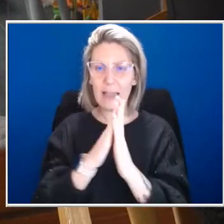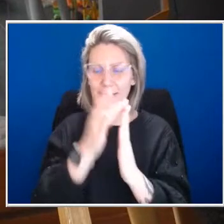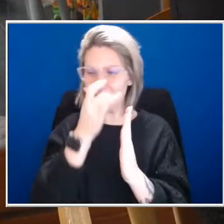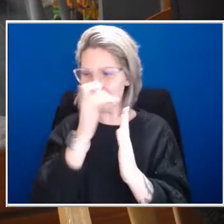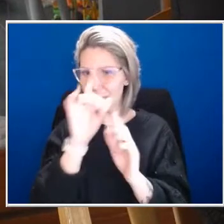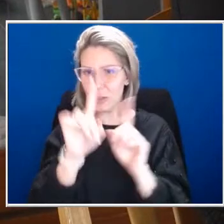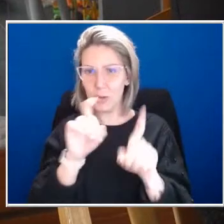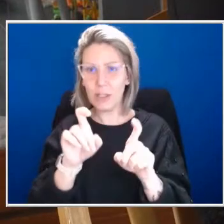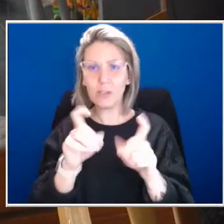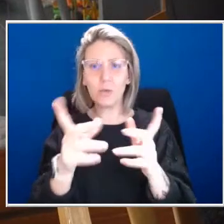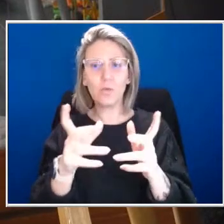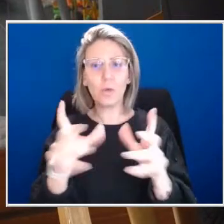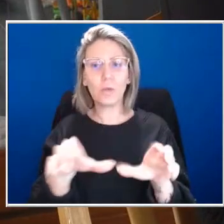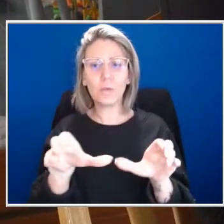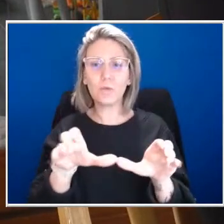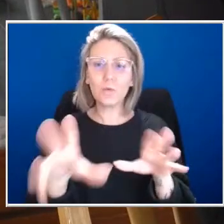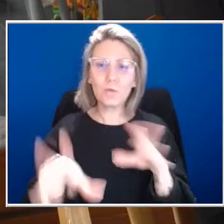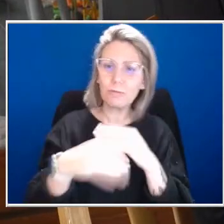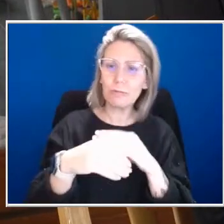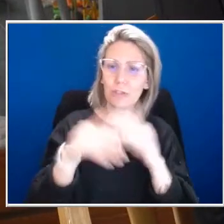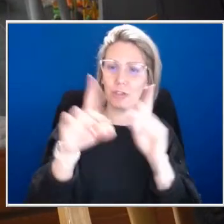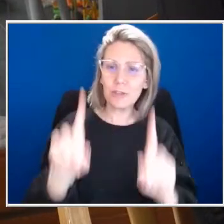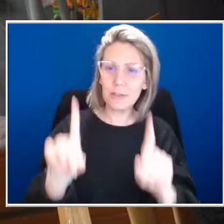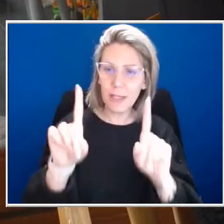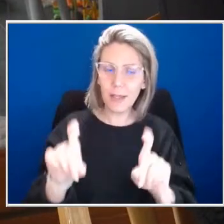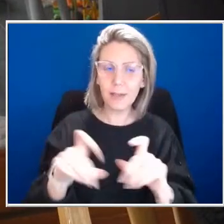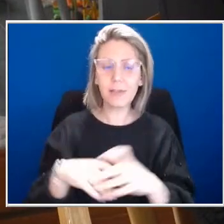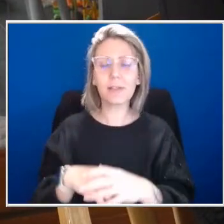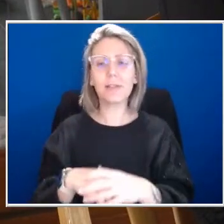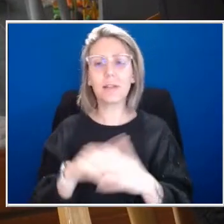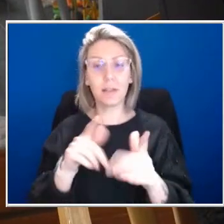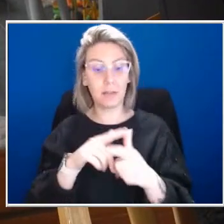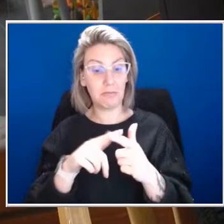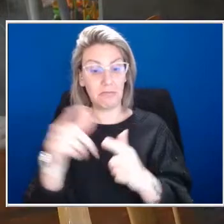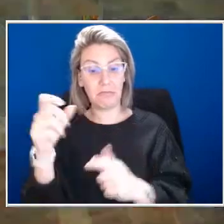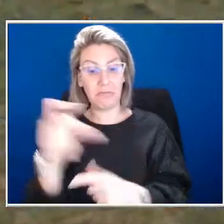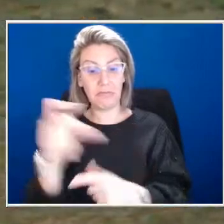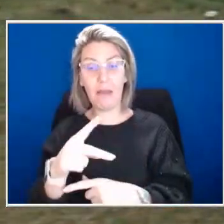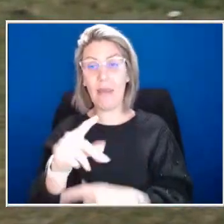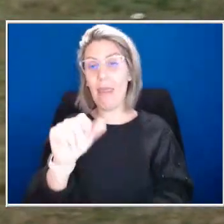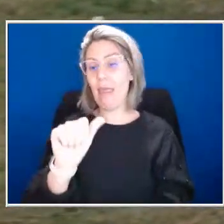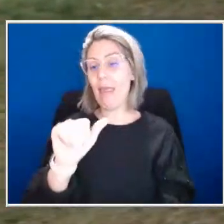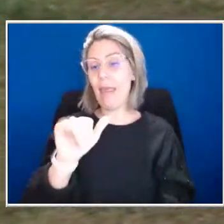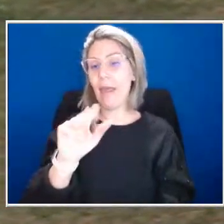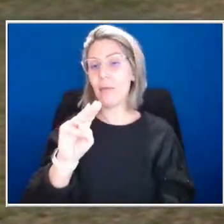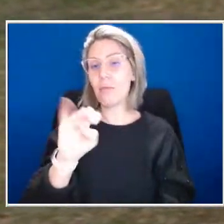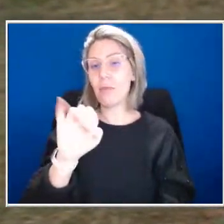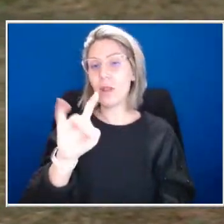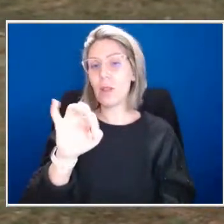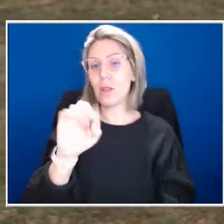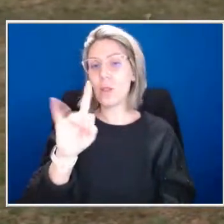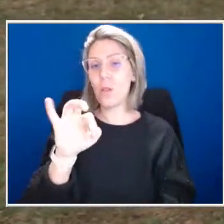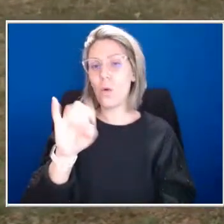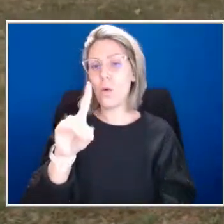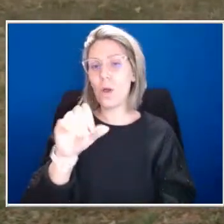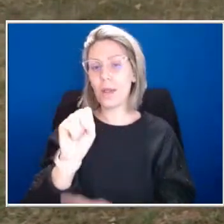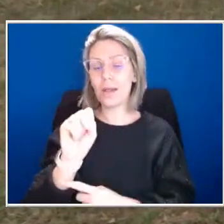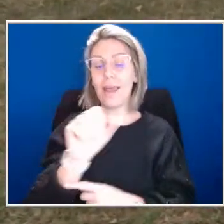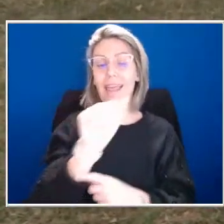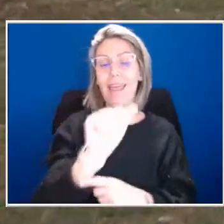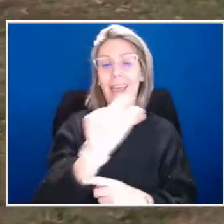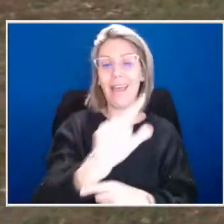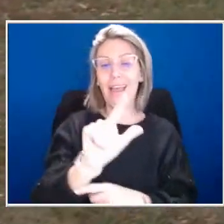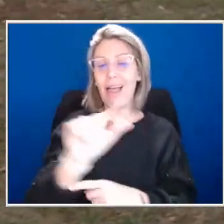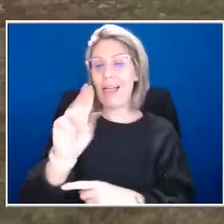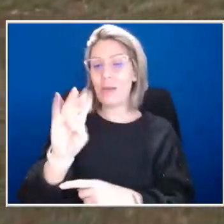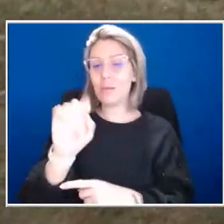test on me, and it came back that I had amyloid of the heart. AL amyloidosis can affect the heart,